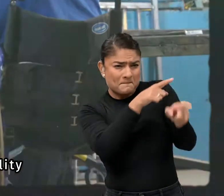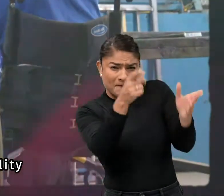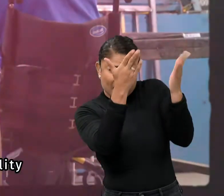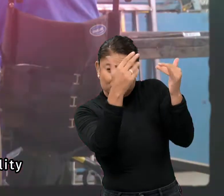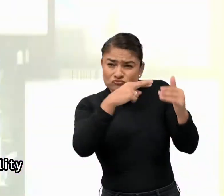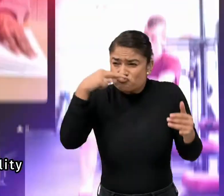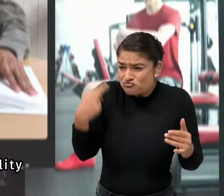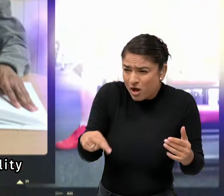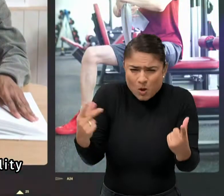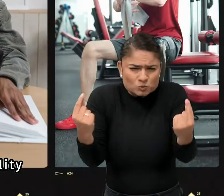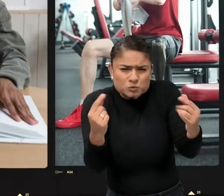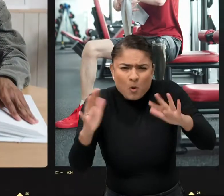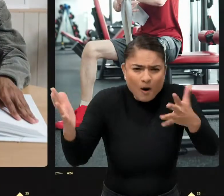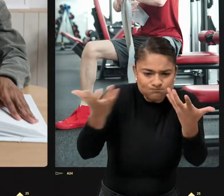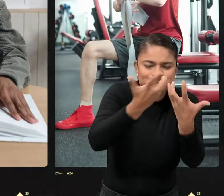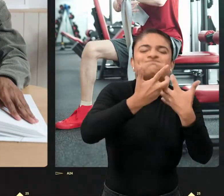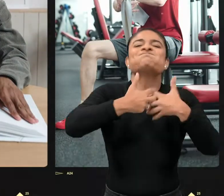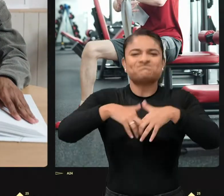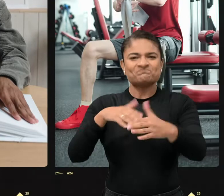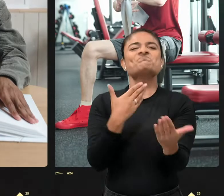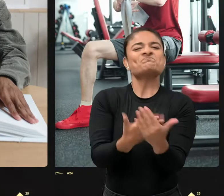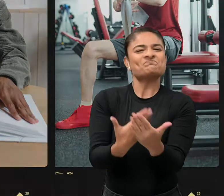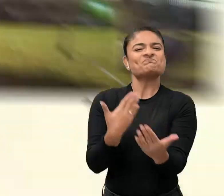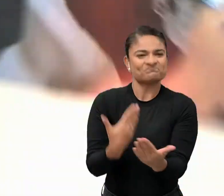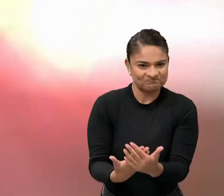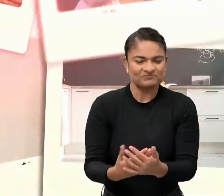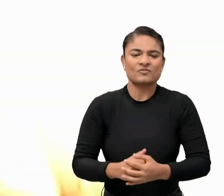expectations from seeing inability to expecting ability.